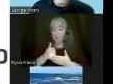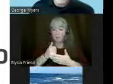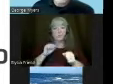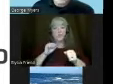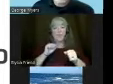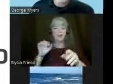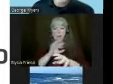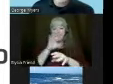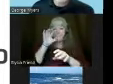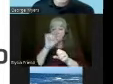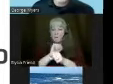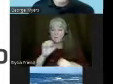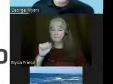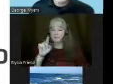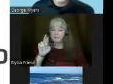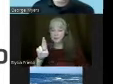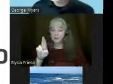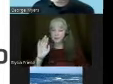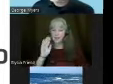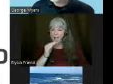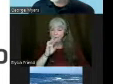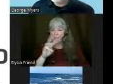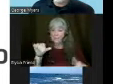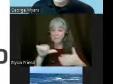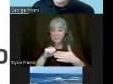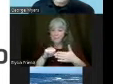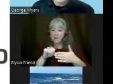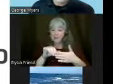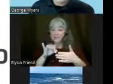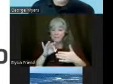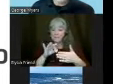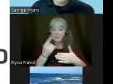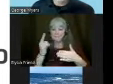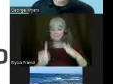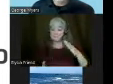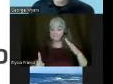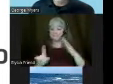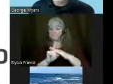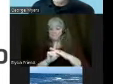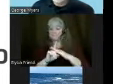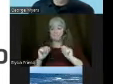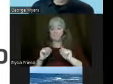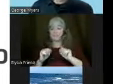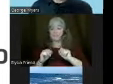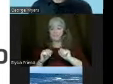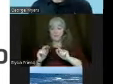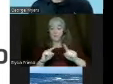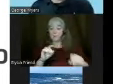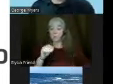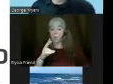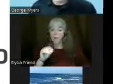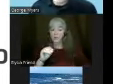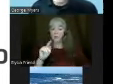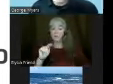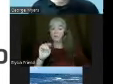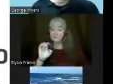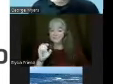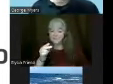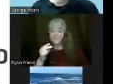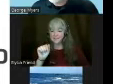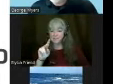at our website. Whenever you've got those opportunities, you can go to